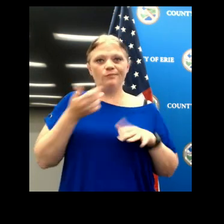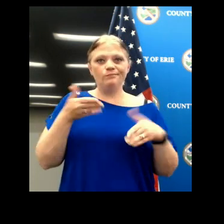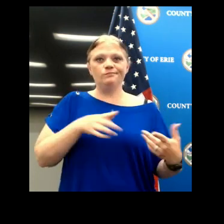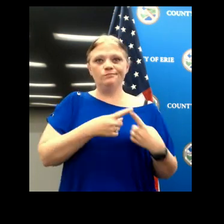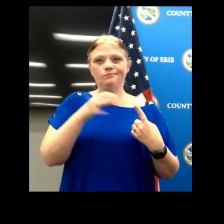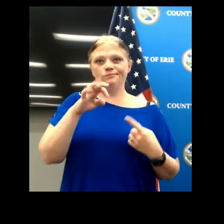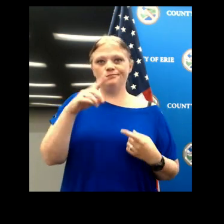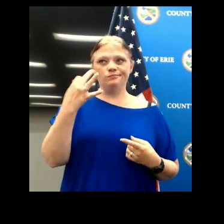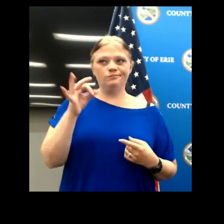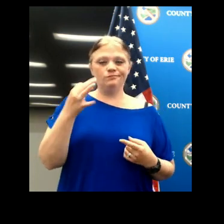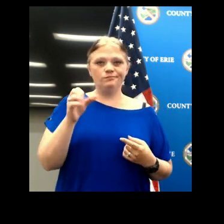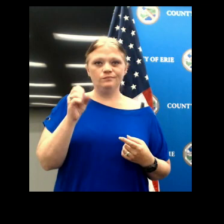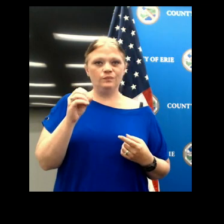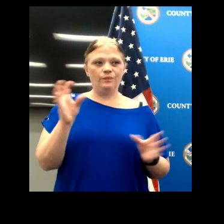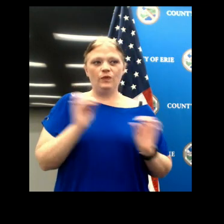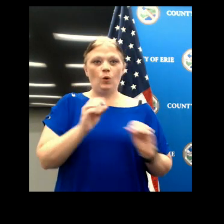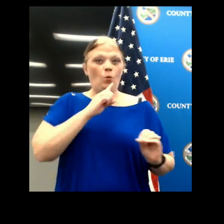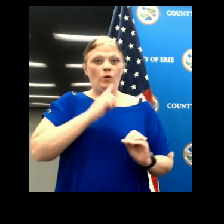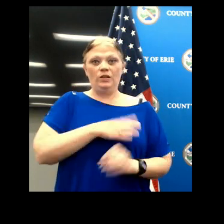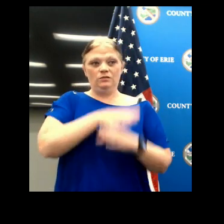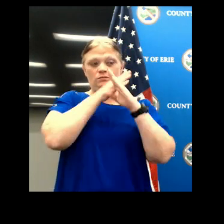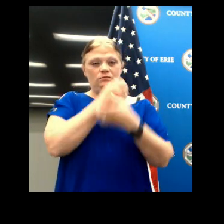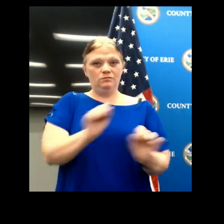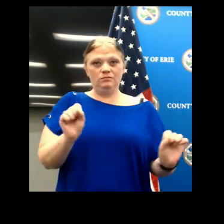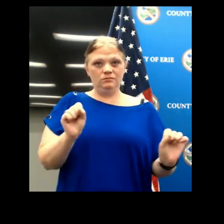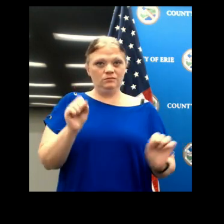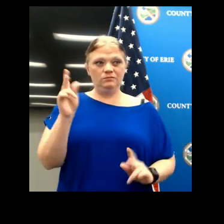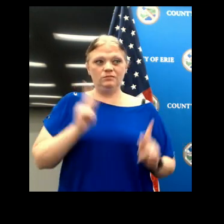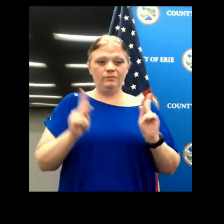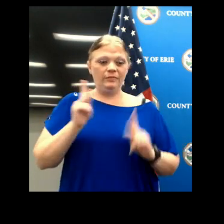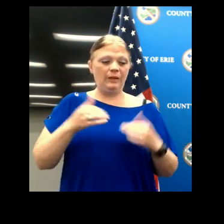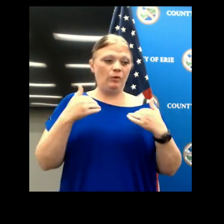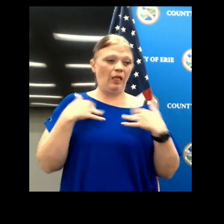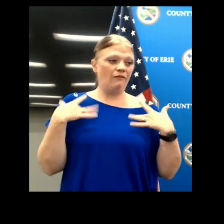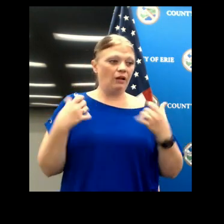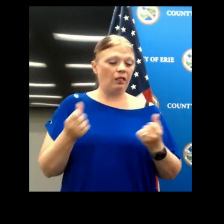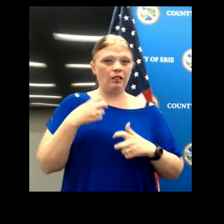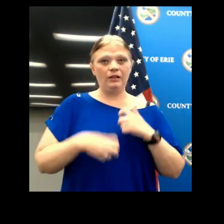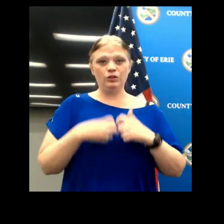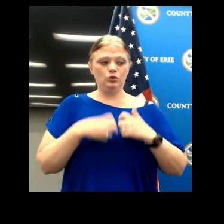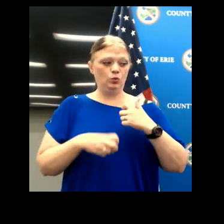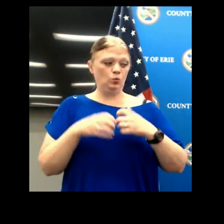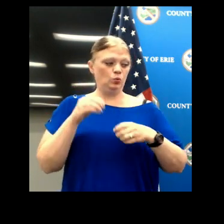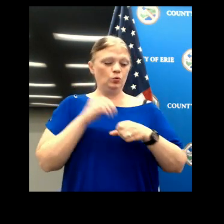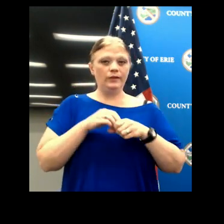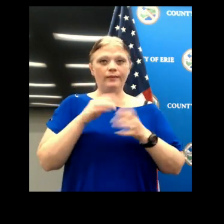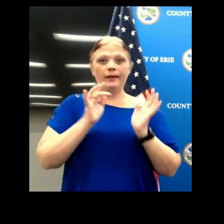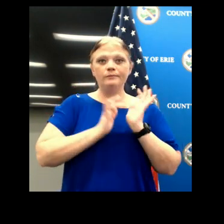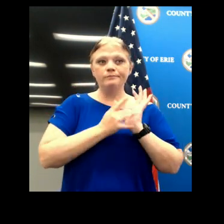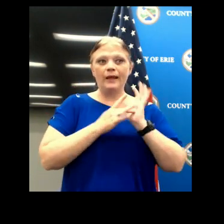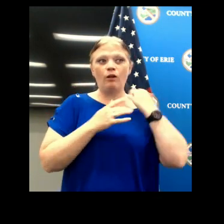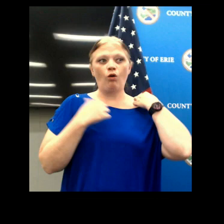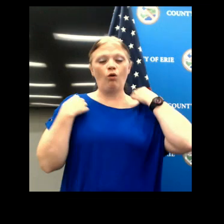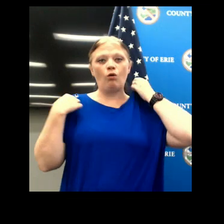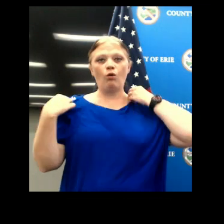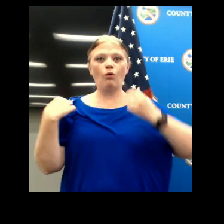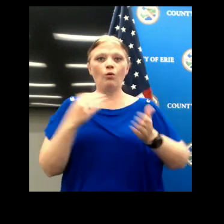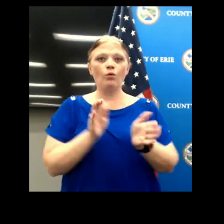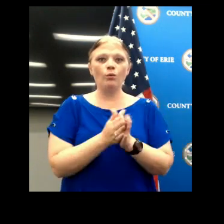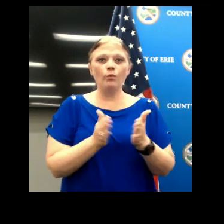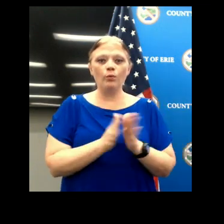So nobody is immune. There are people who have comorbidities. In the medical journals, we're finding out that people have